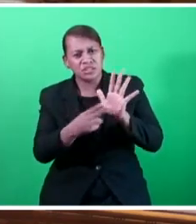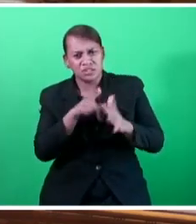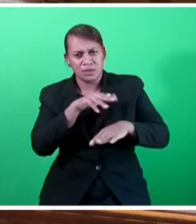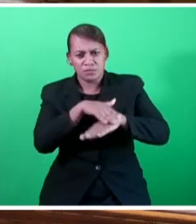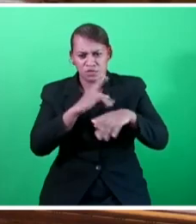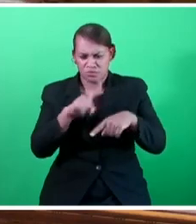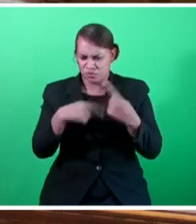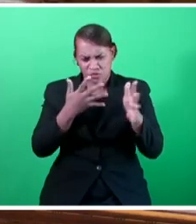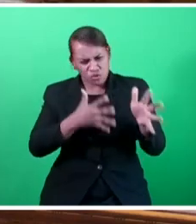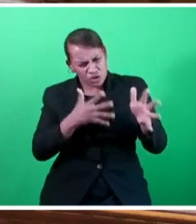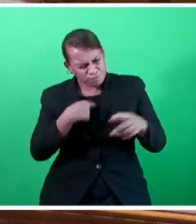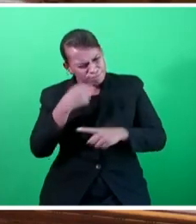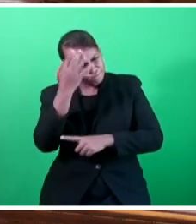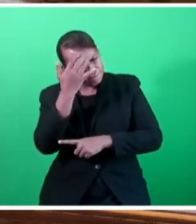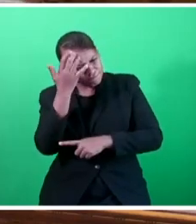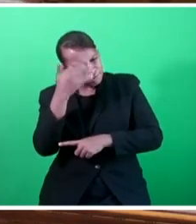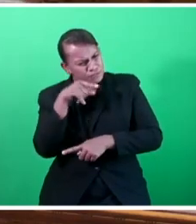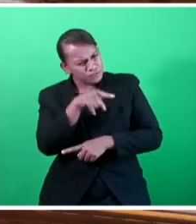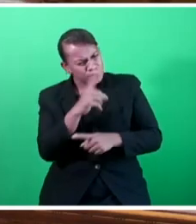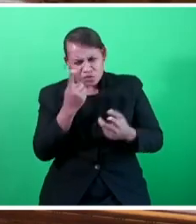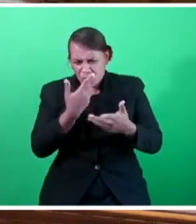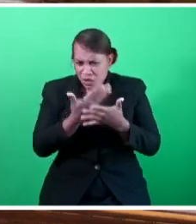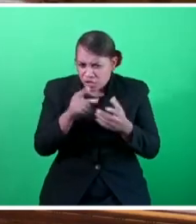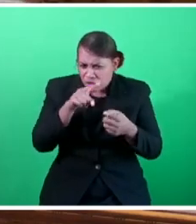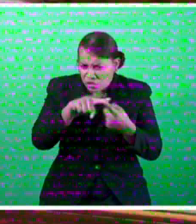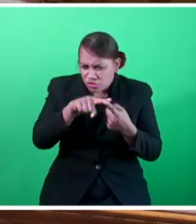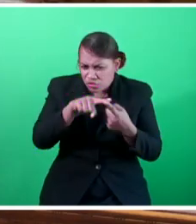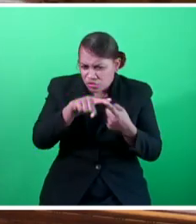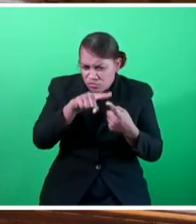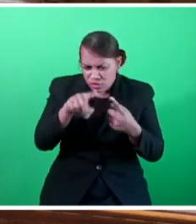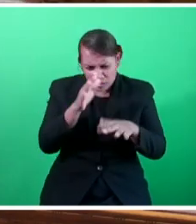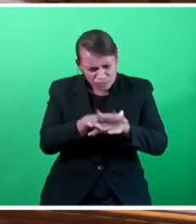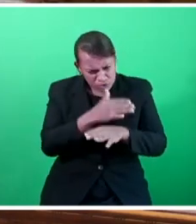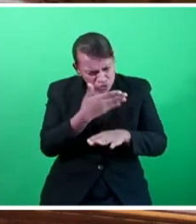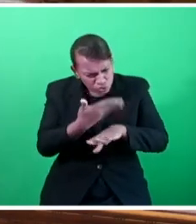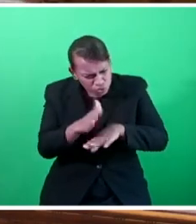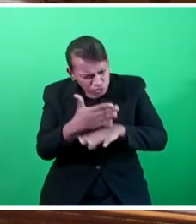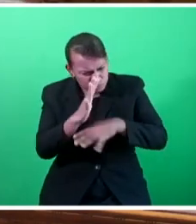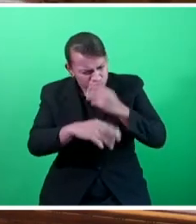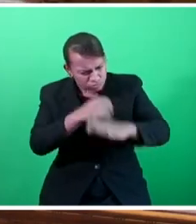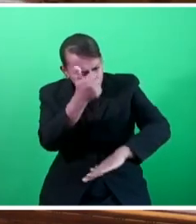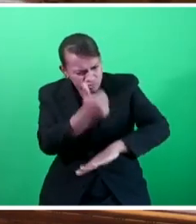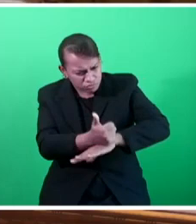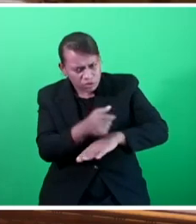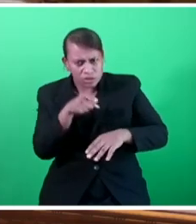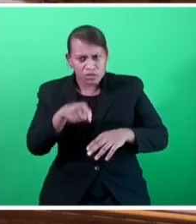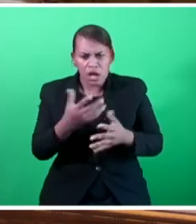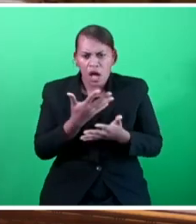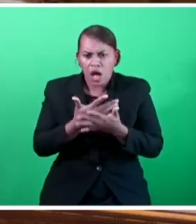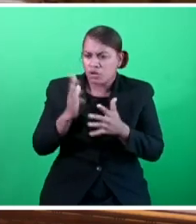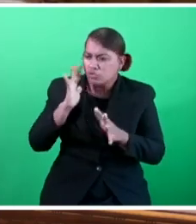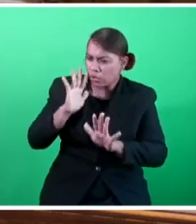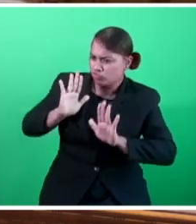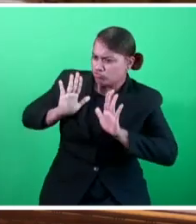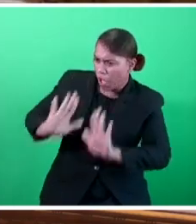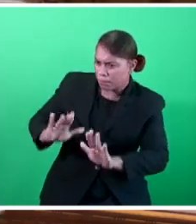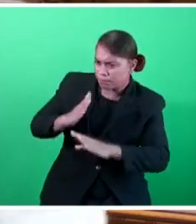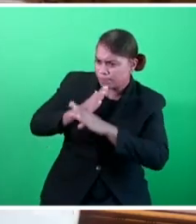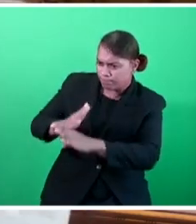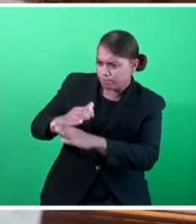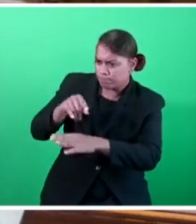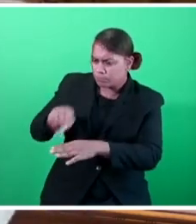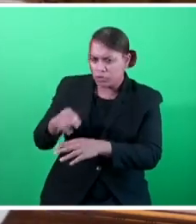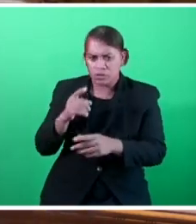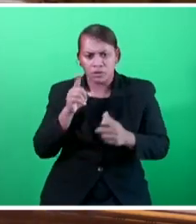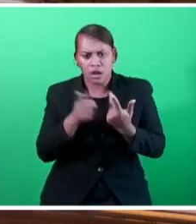illicit market. When we prohibit the access to a commodity by the whims of passing a law, there's definitely going to be a